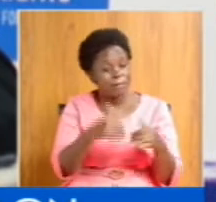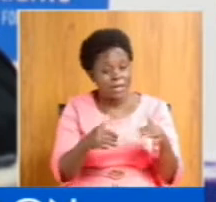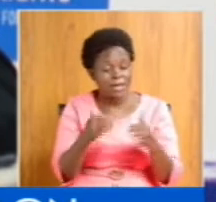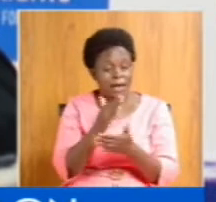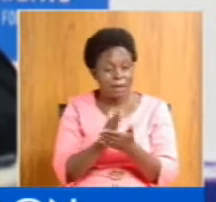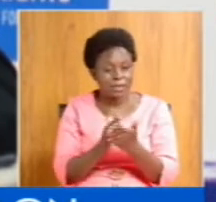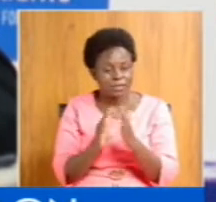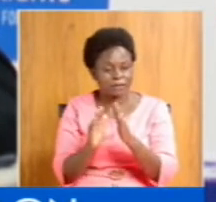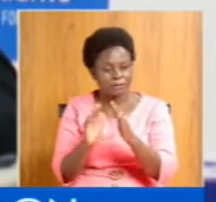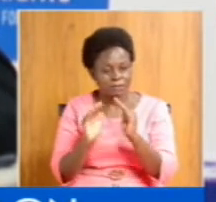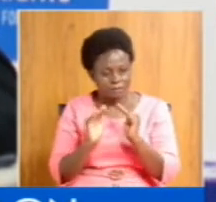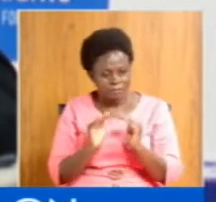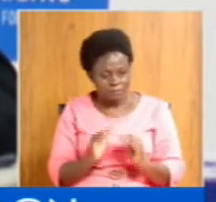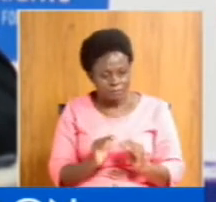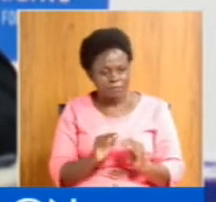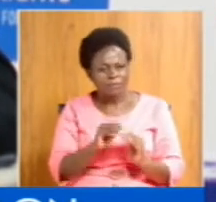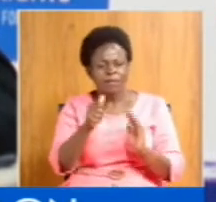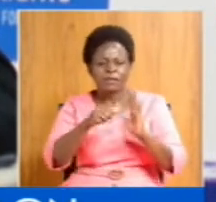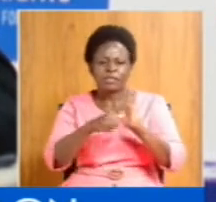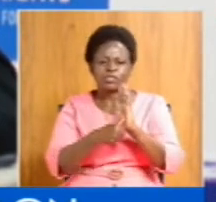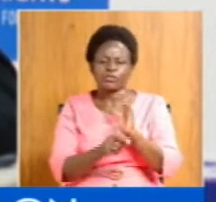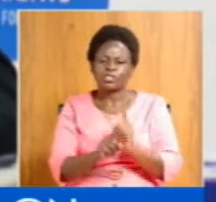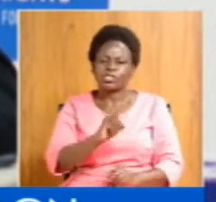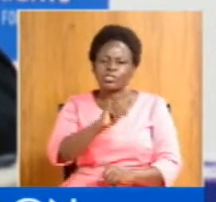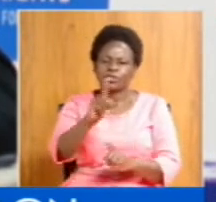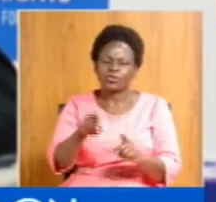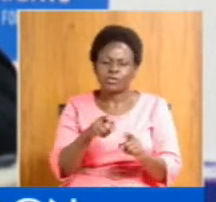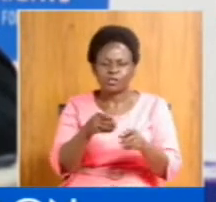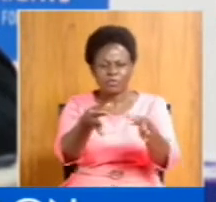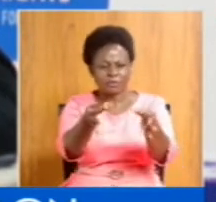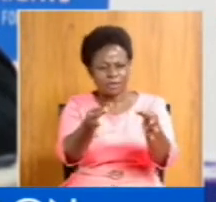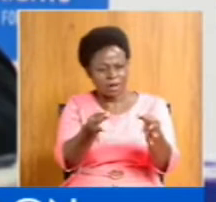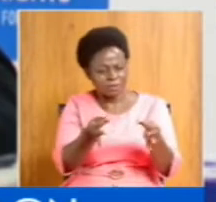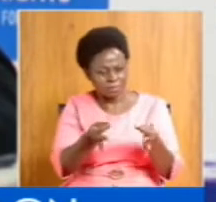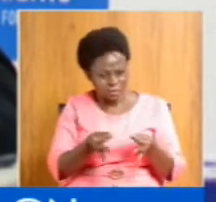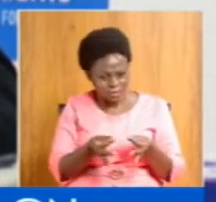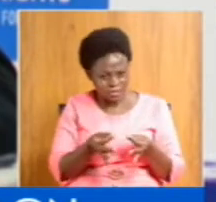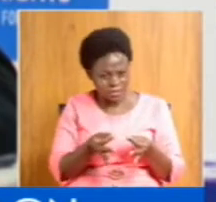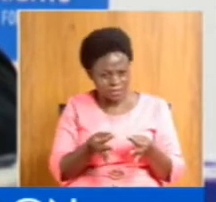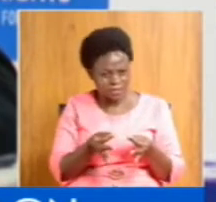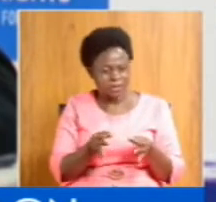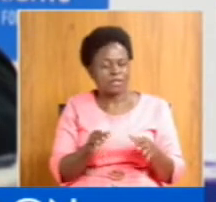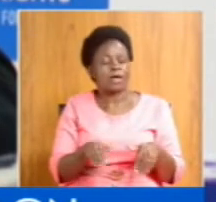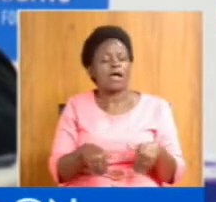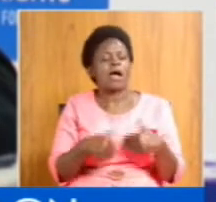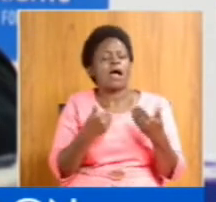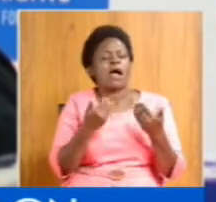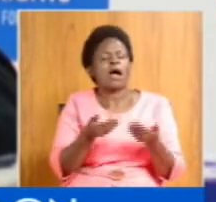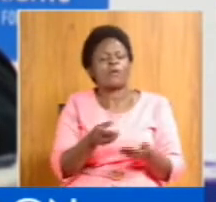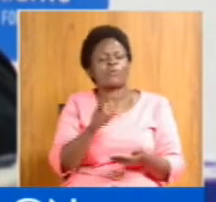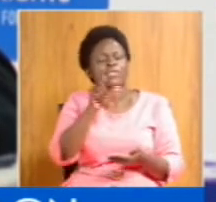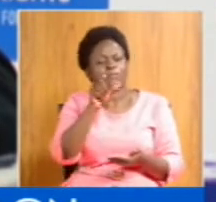The other aspect is around the question of accountability. How is this